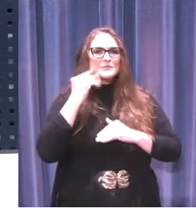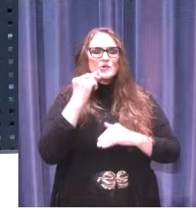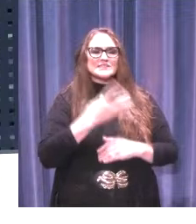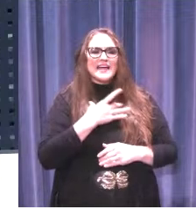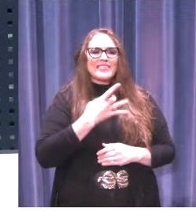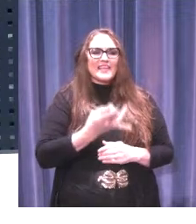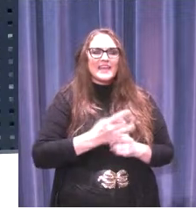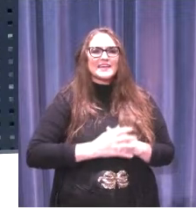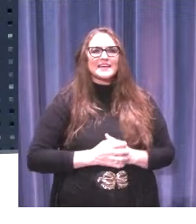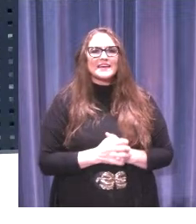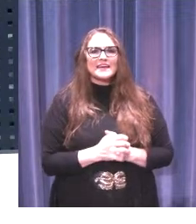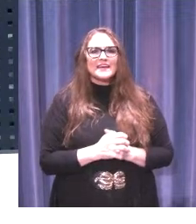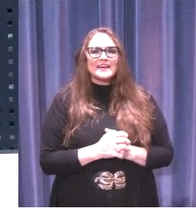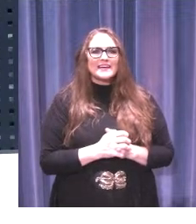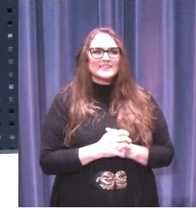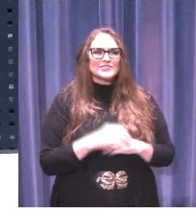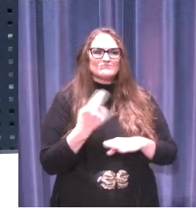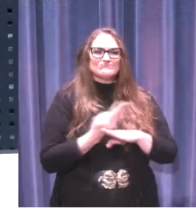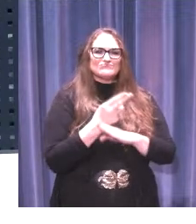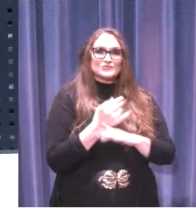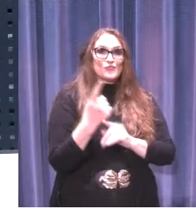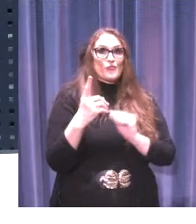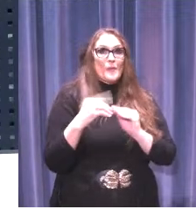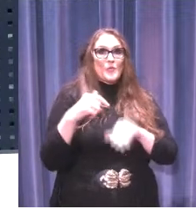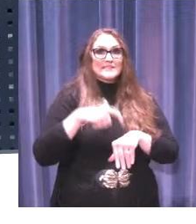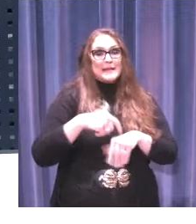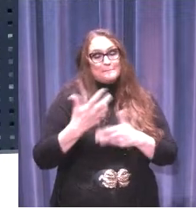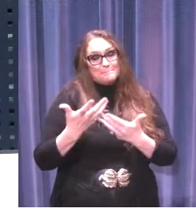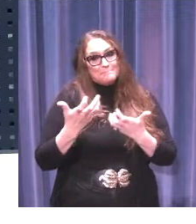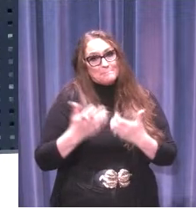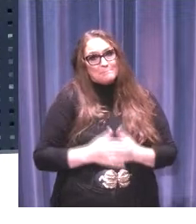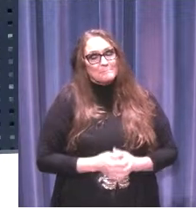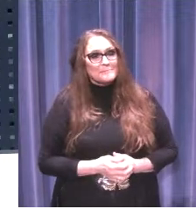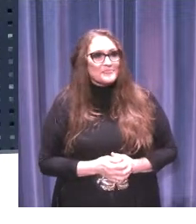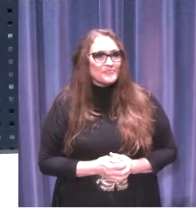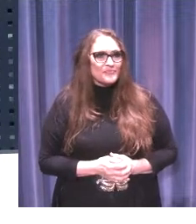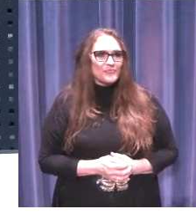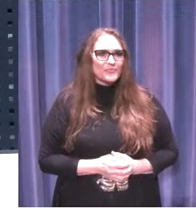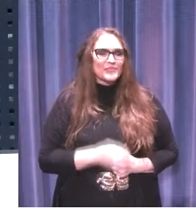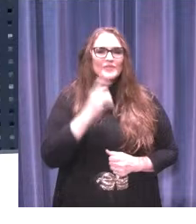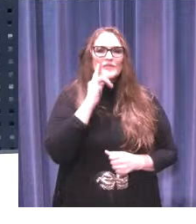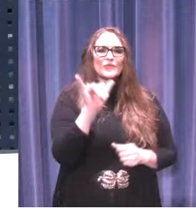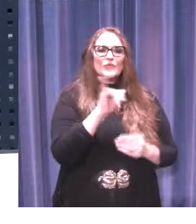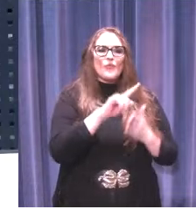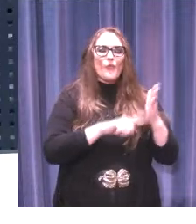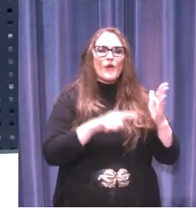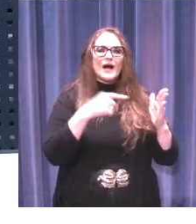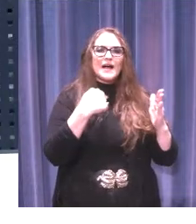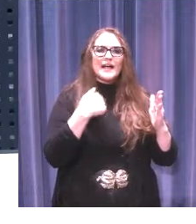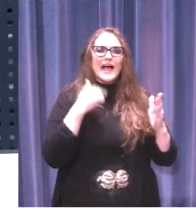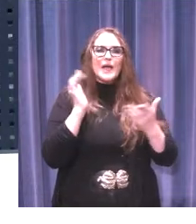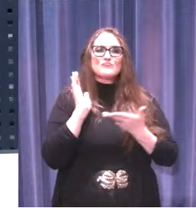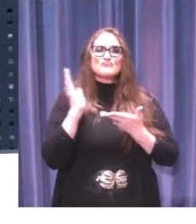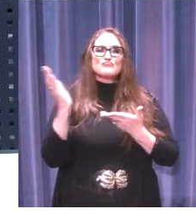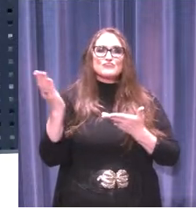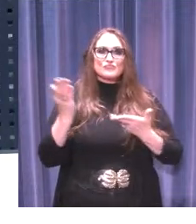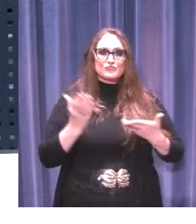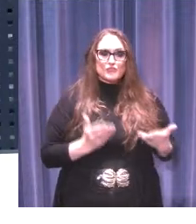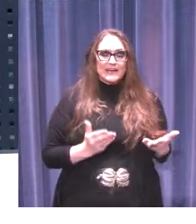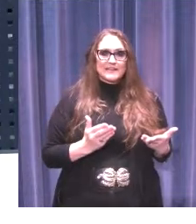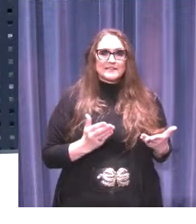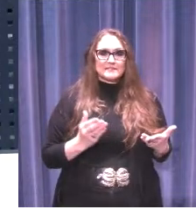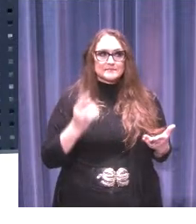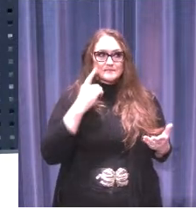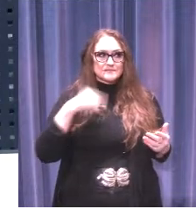to put it to use one more time. In terms of what I bring to